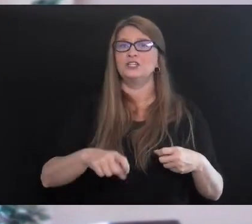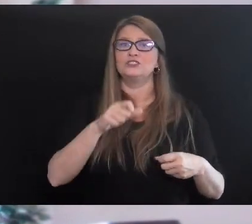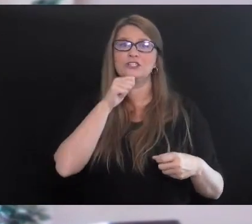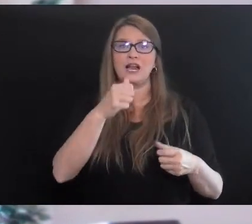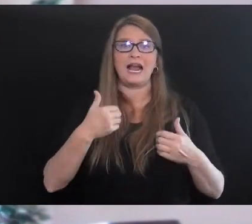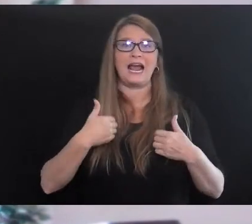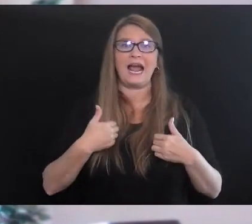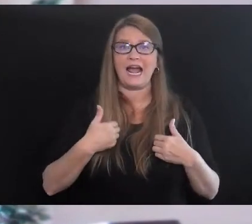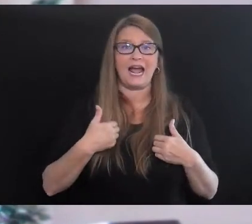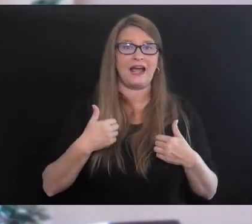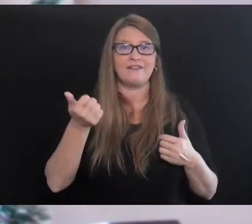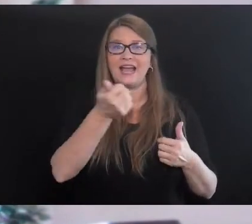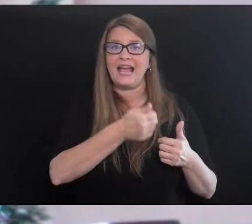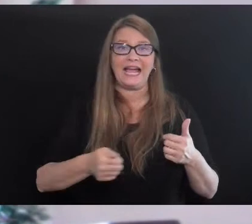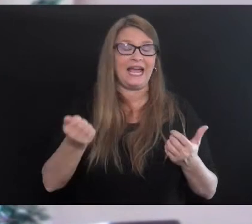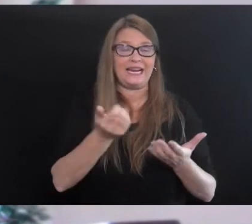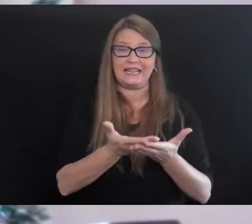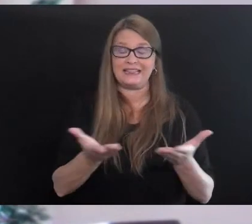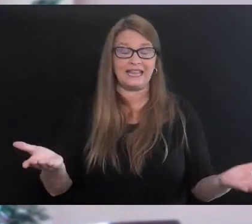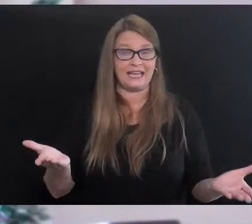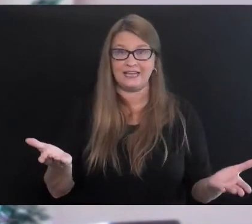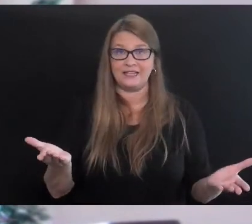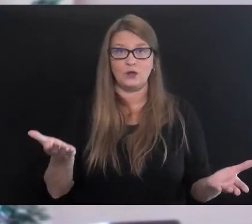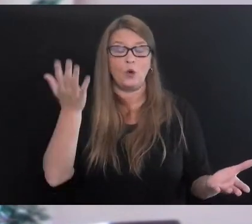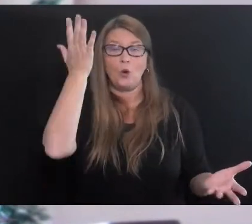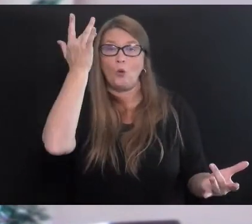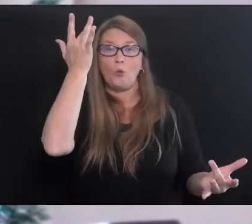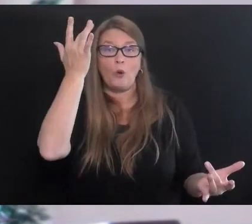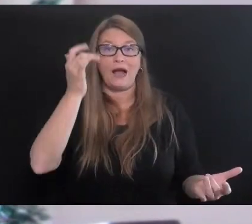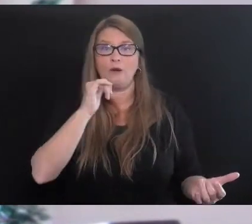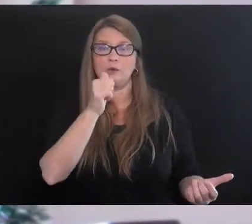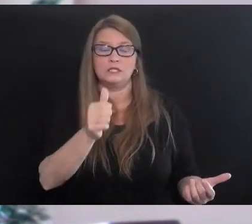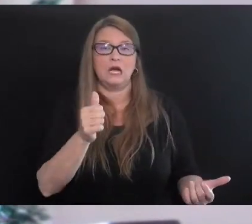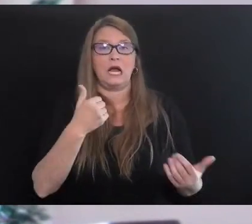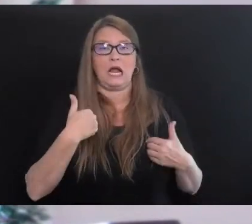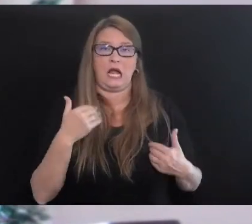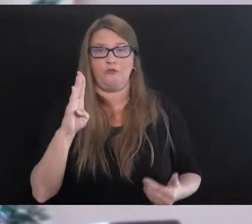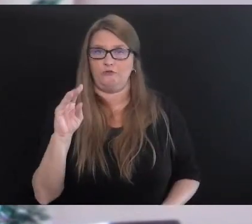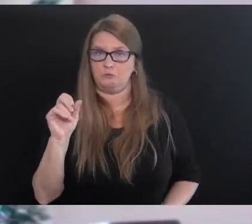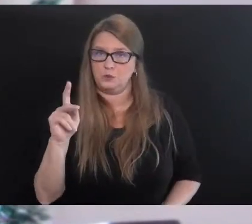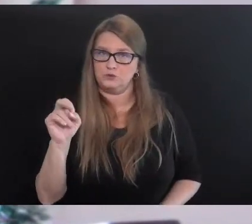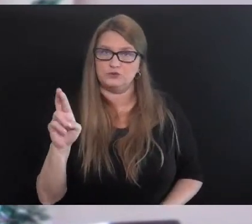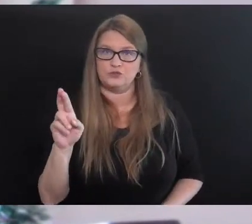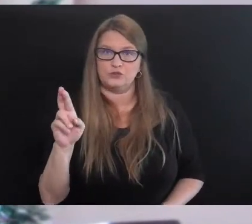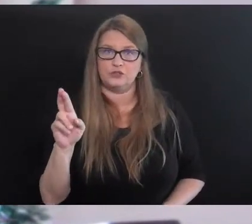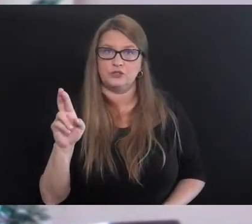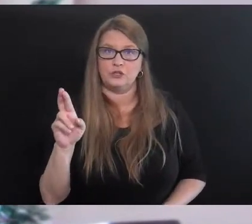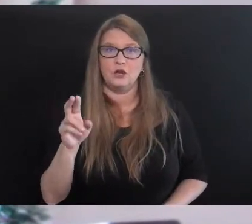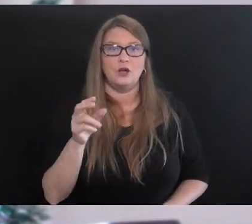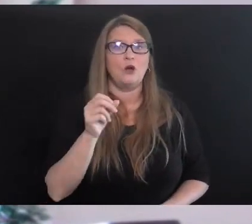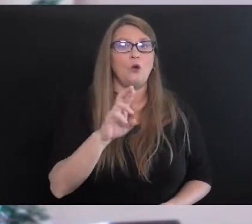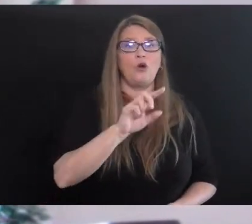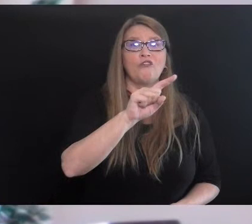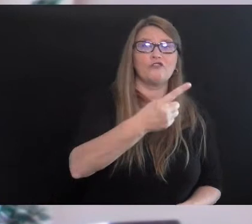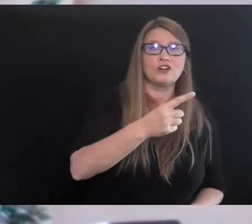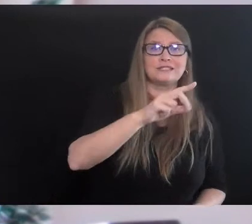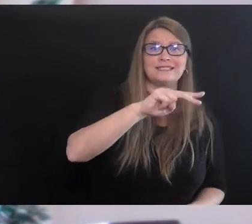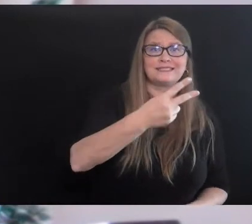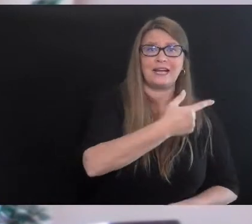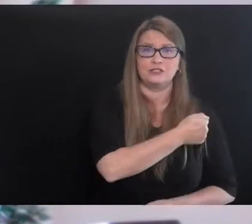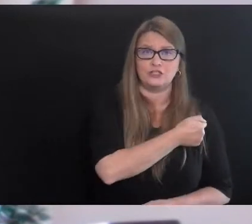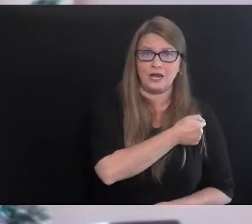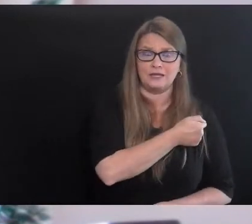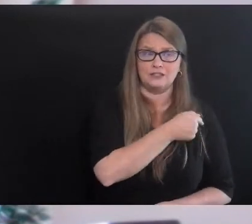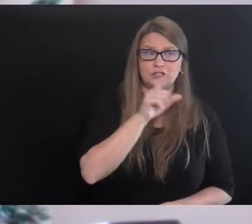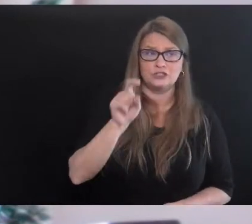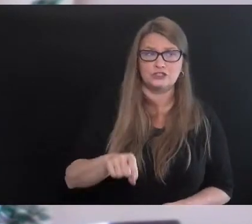at all why people don't run to get their boosters if they're eligible, run to get their first and second vaccine doses,